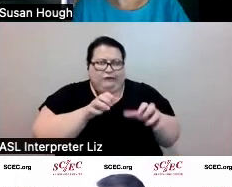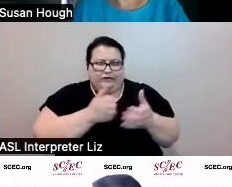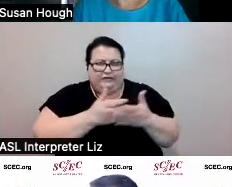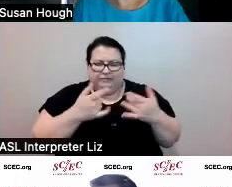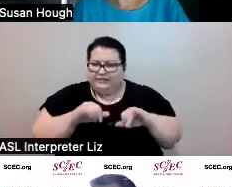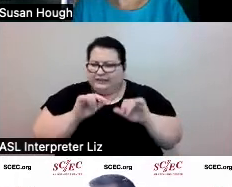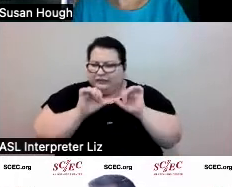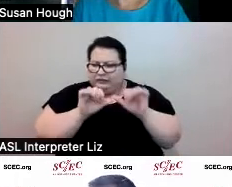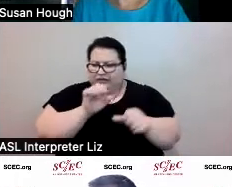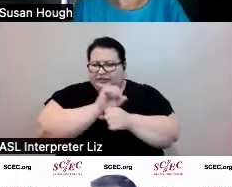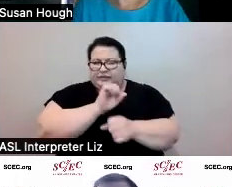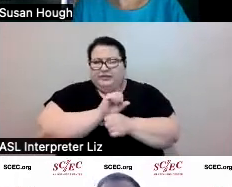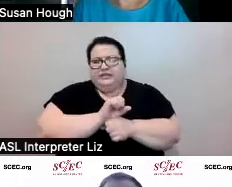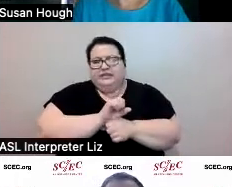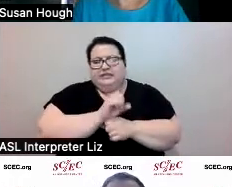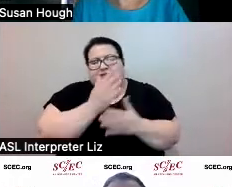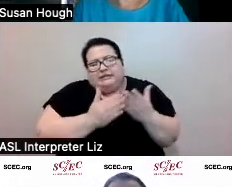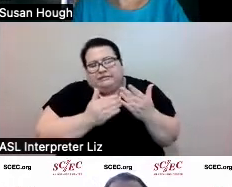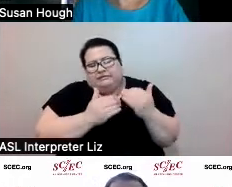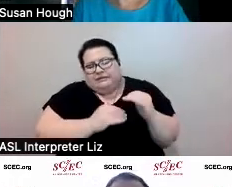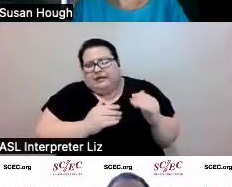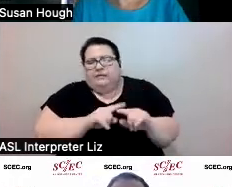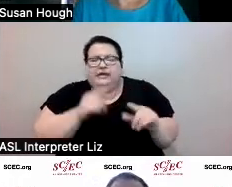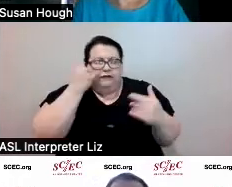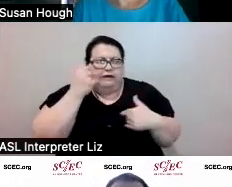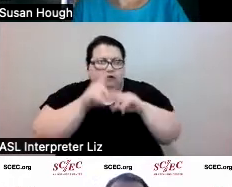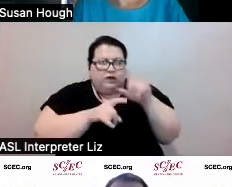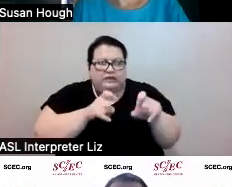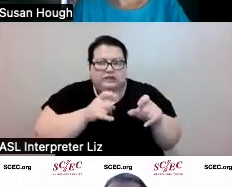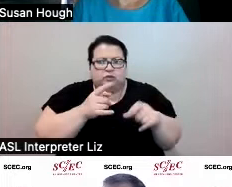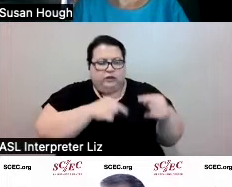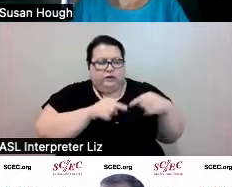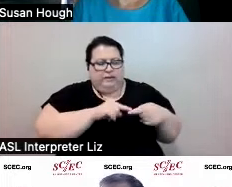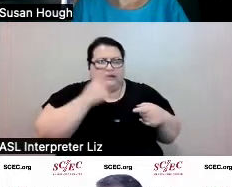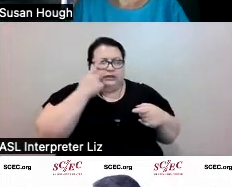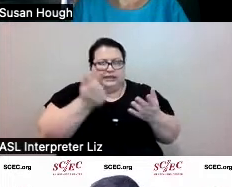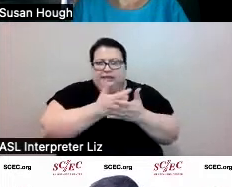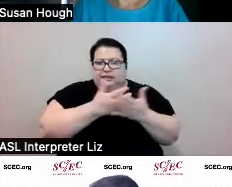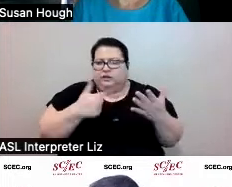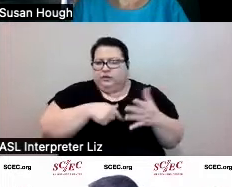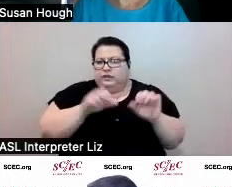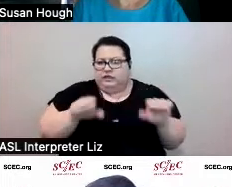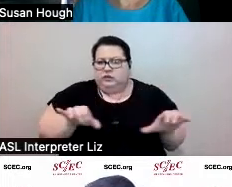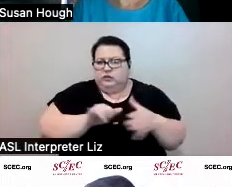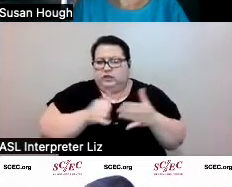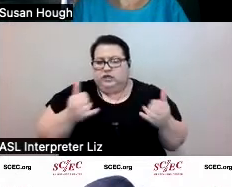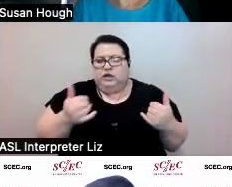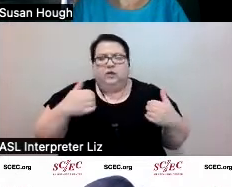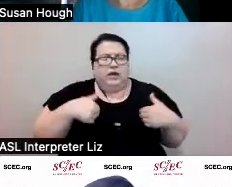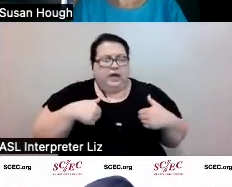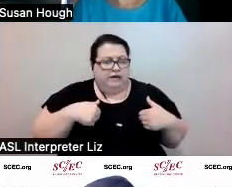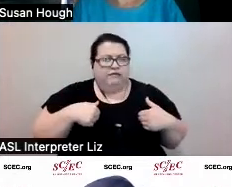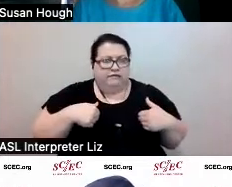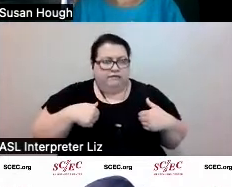working to a certain extent. So if you have questions and want to go back to see anything, we can do that now. We do have